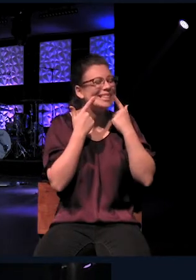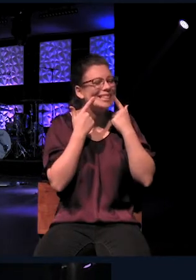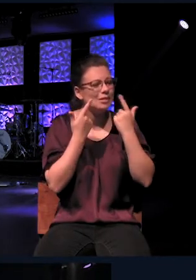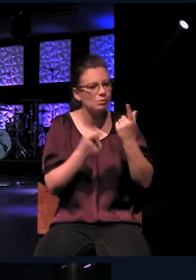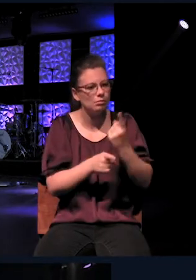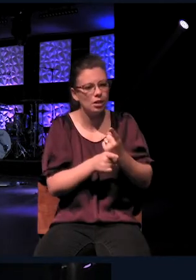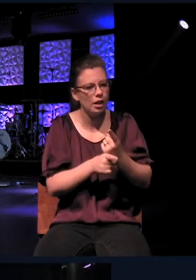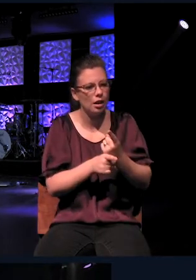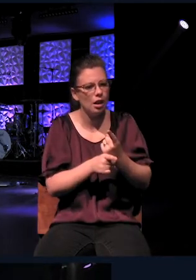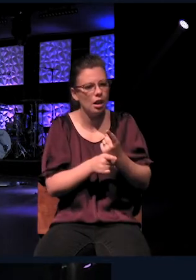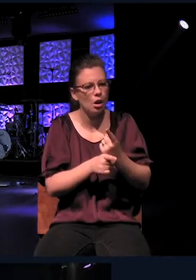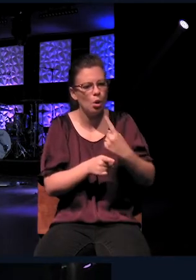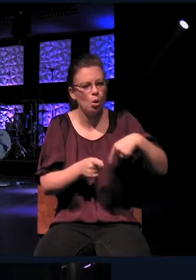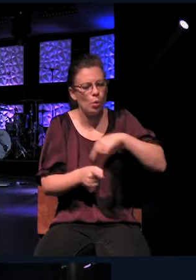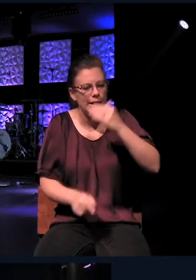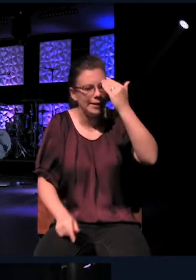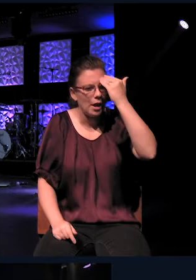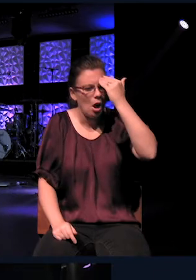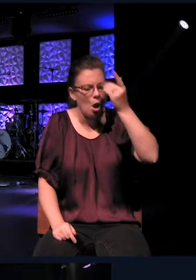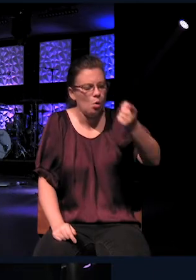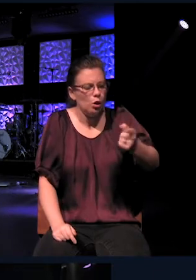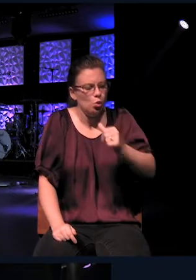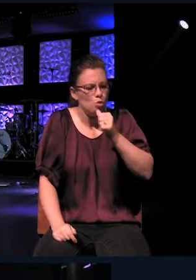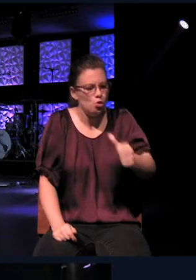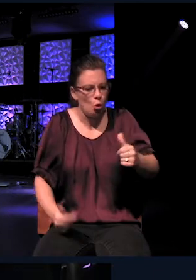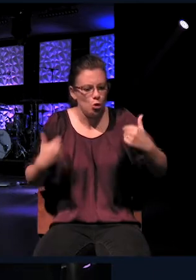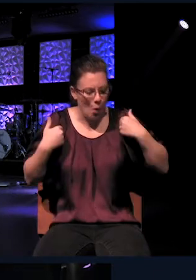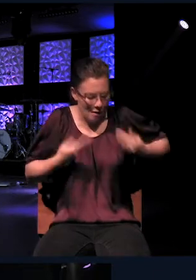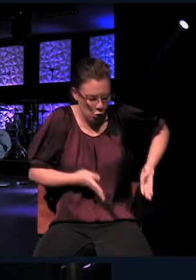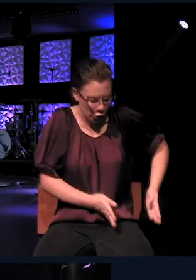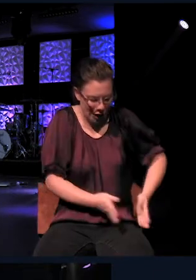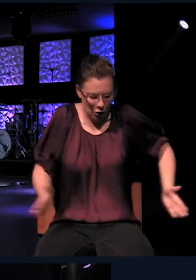And you're like, no, you don't. Your skinny jeans are just too tight.